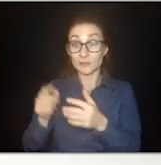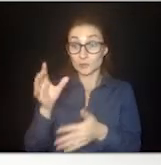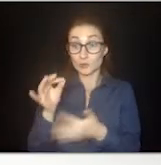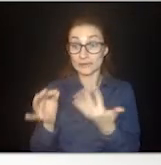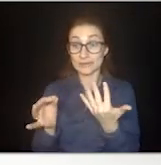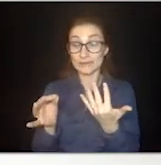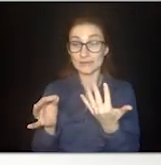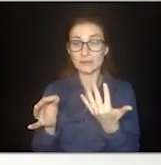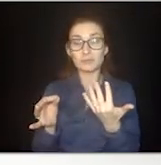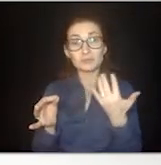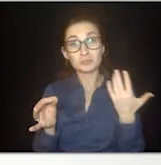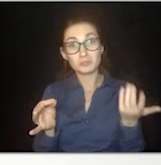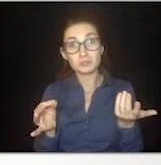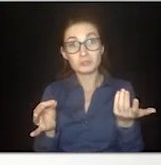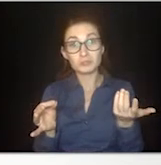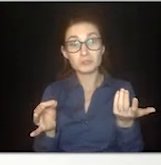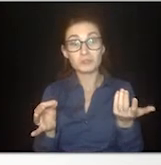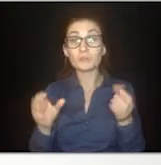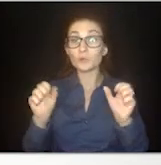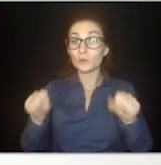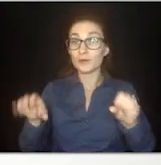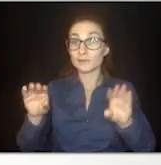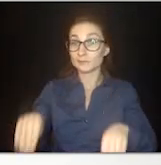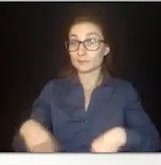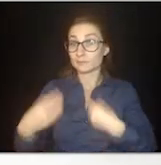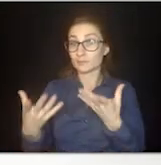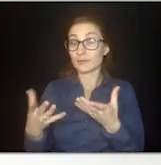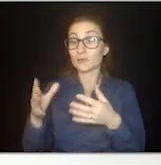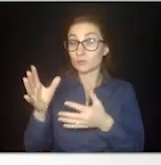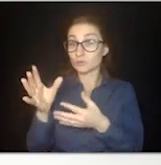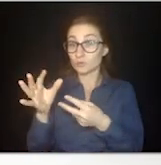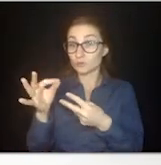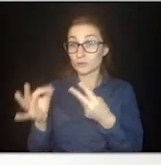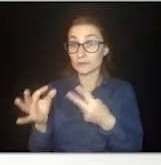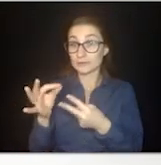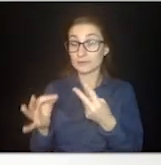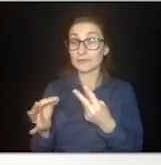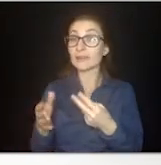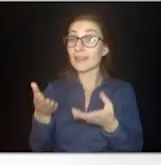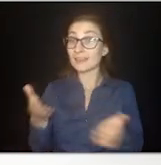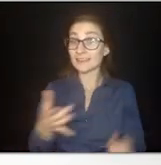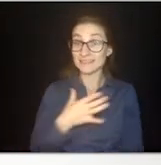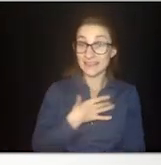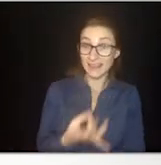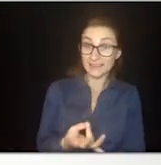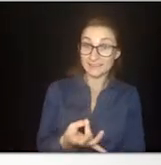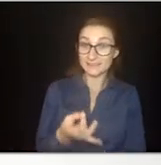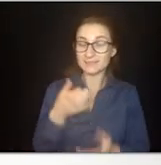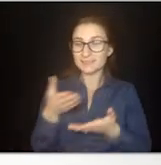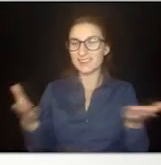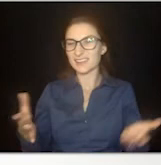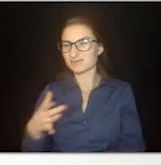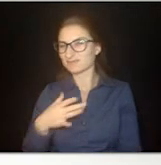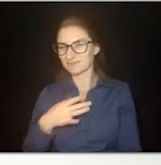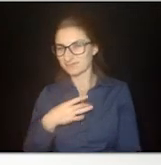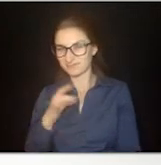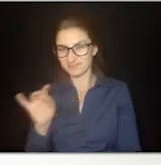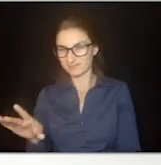for choice making, you can give him the choice between the appetite, the thing that he